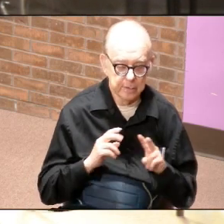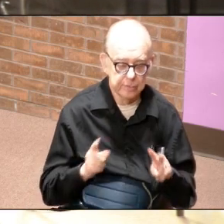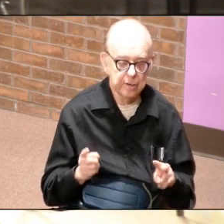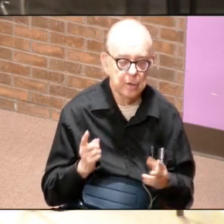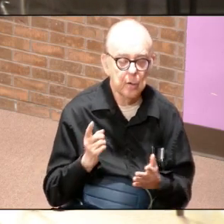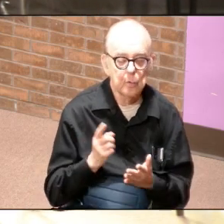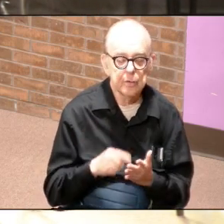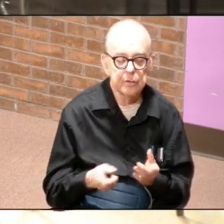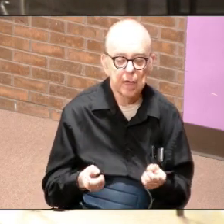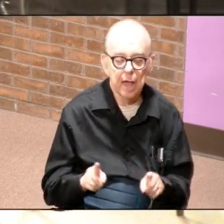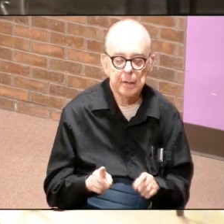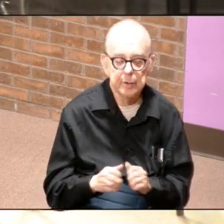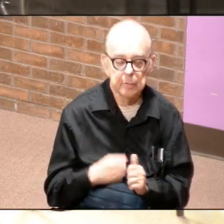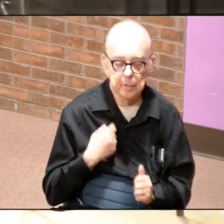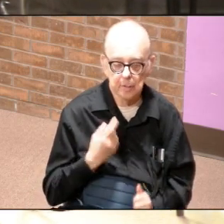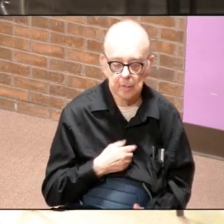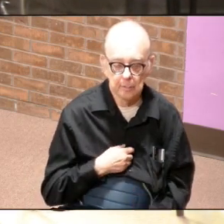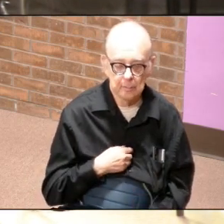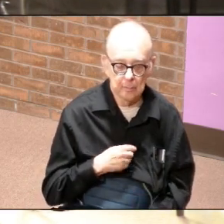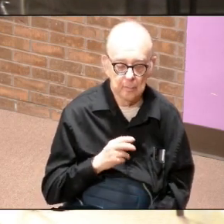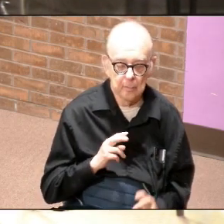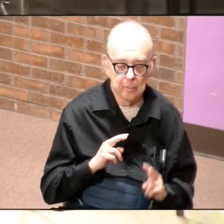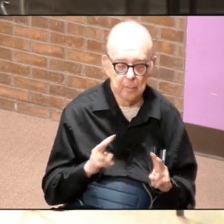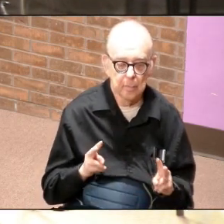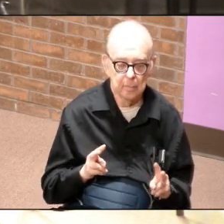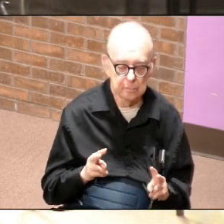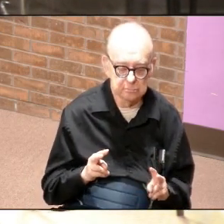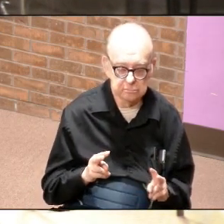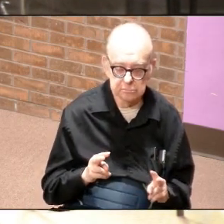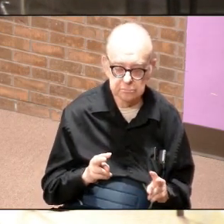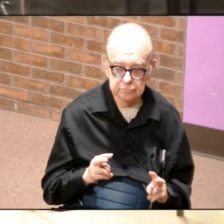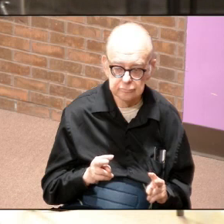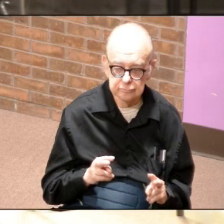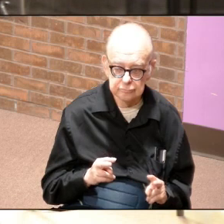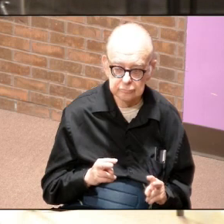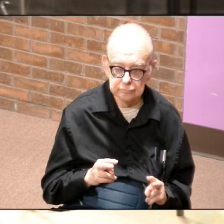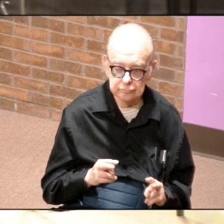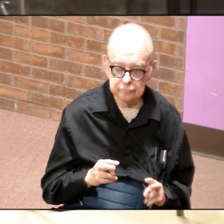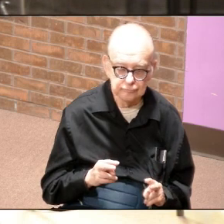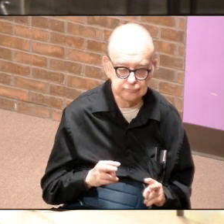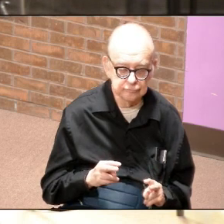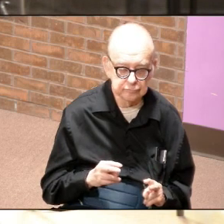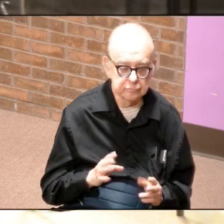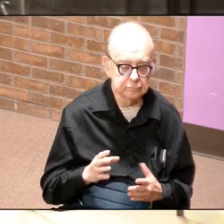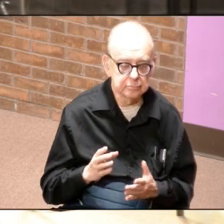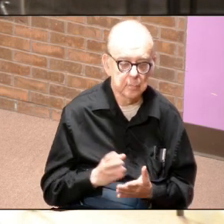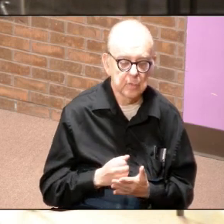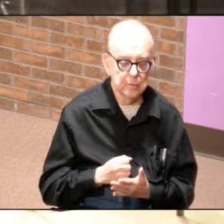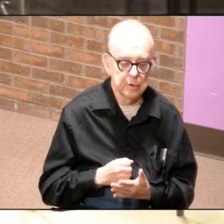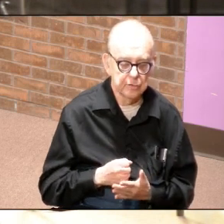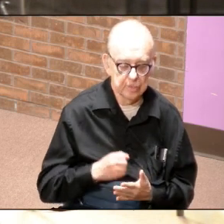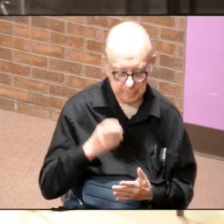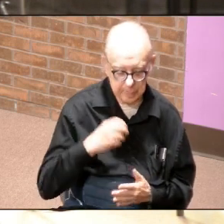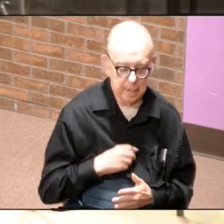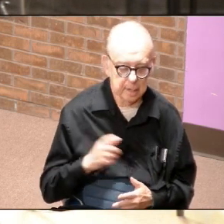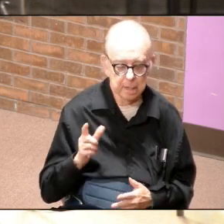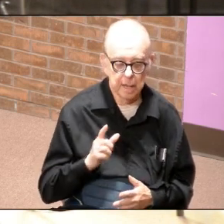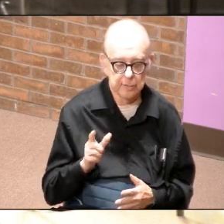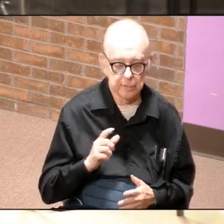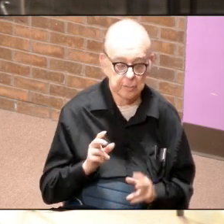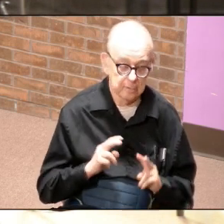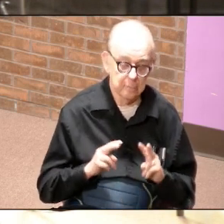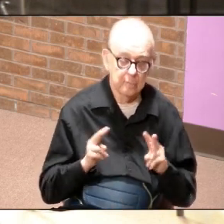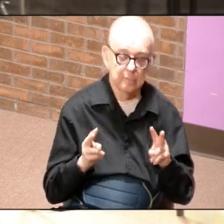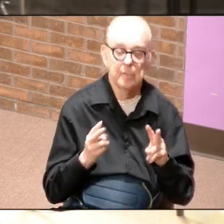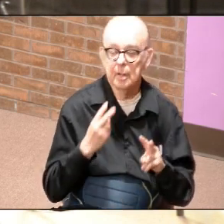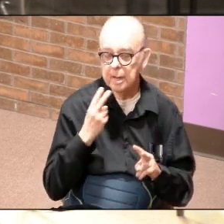us. Because I saw it with the rich man and Lazarus in the scriptures. He looked up